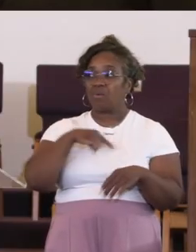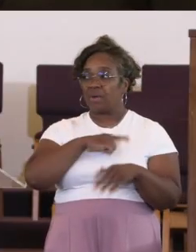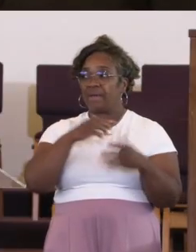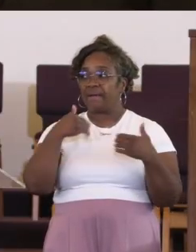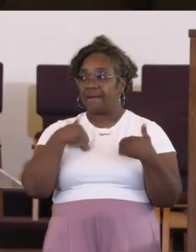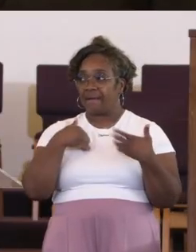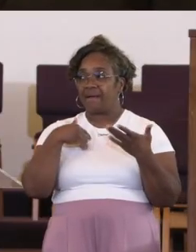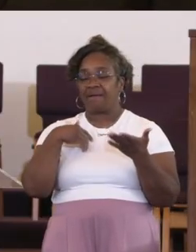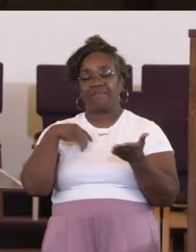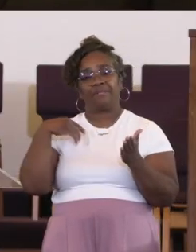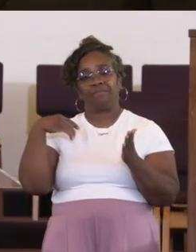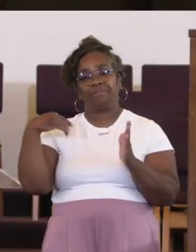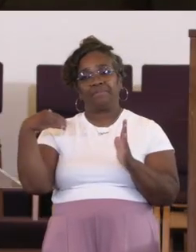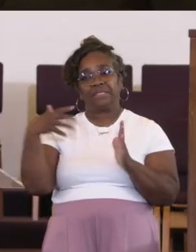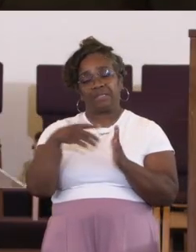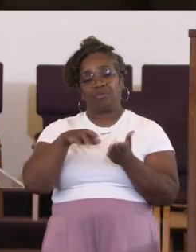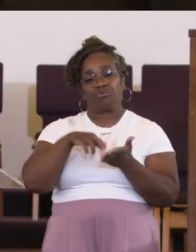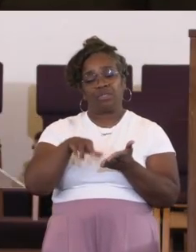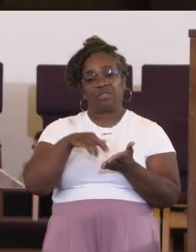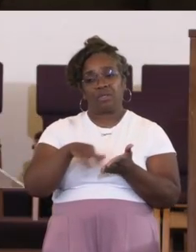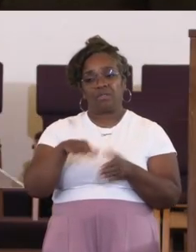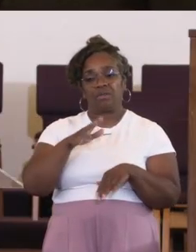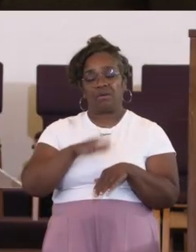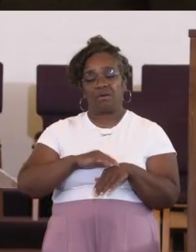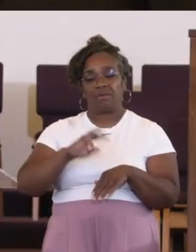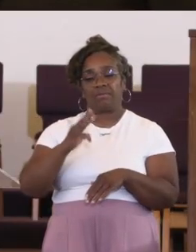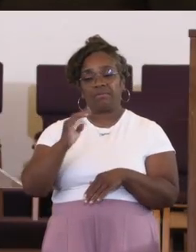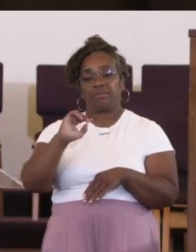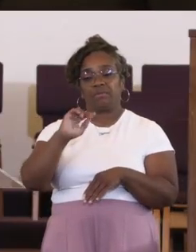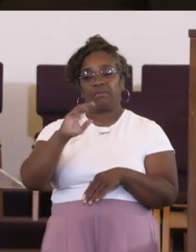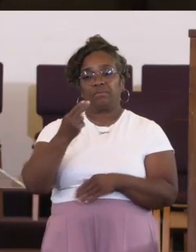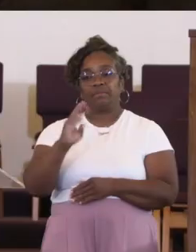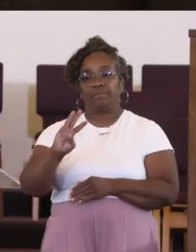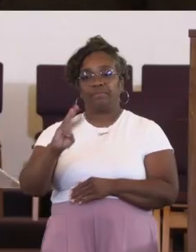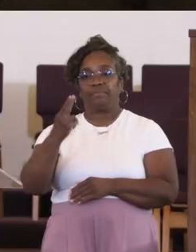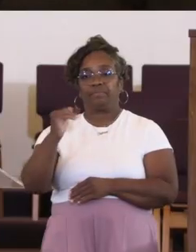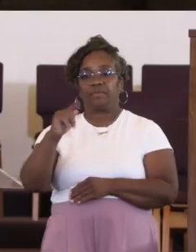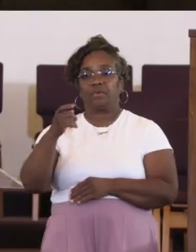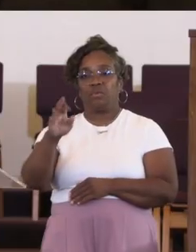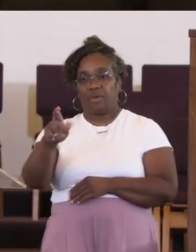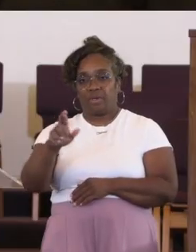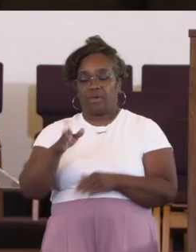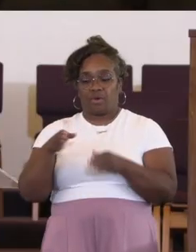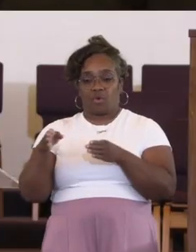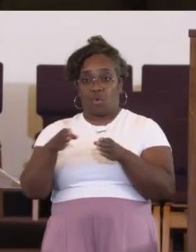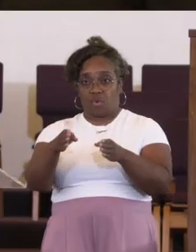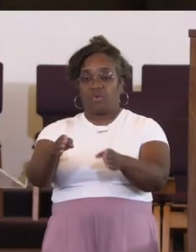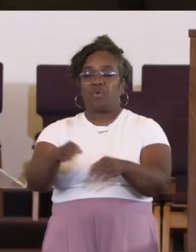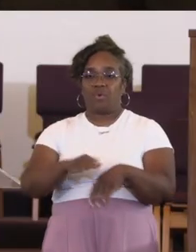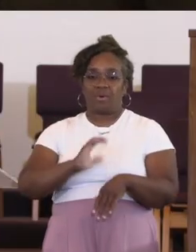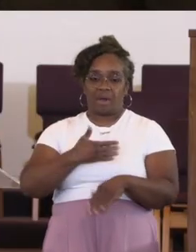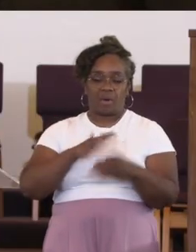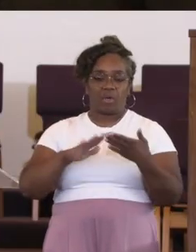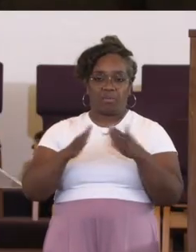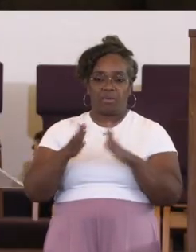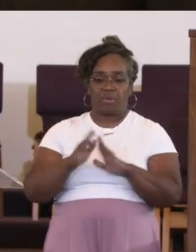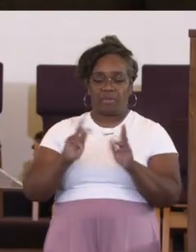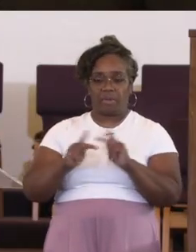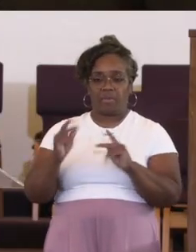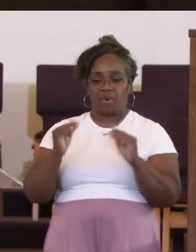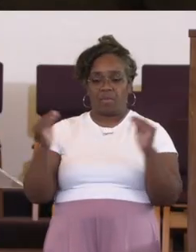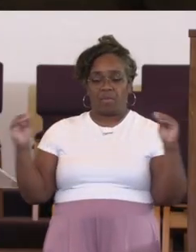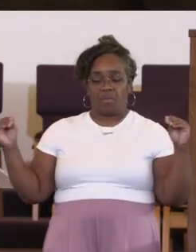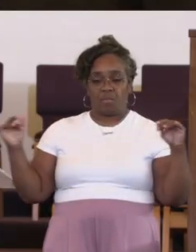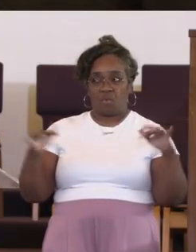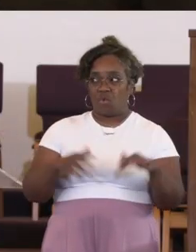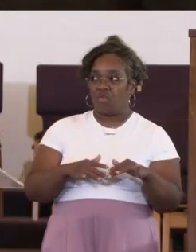on the Whittier corridor, right. and our community is being repopulated, and things are good.